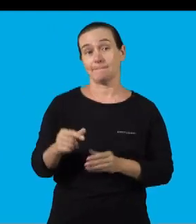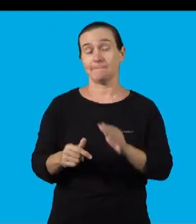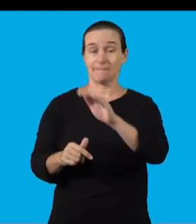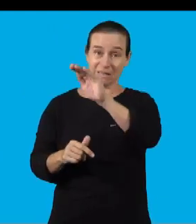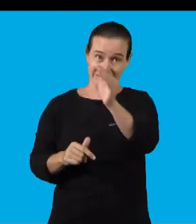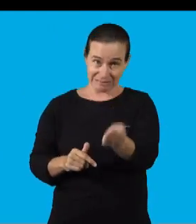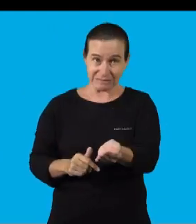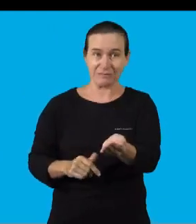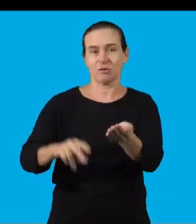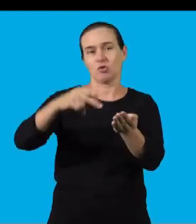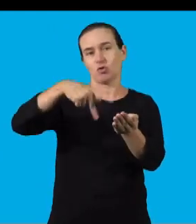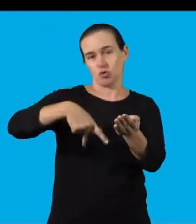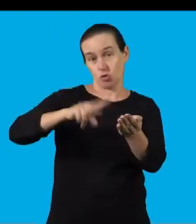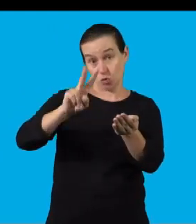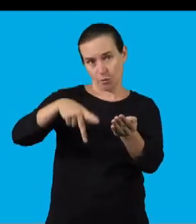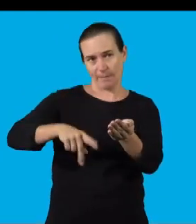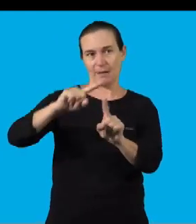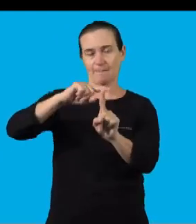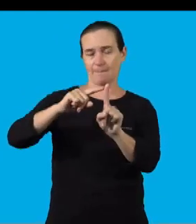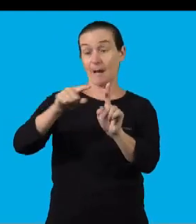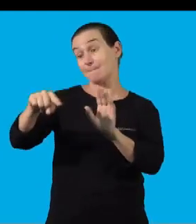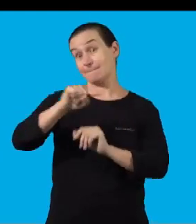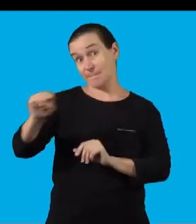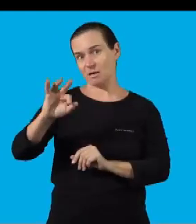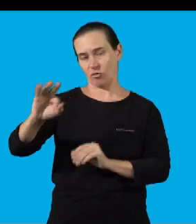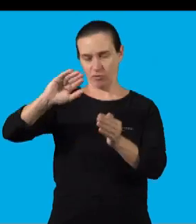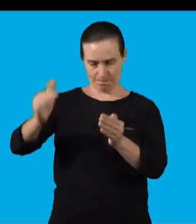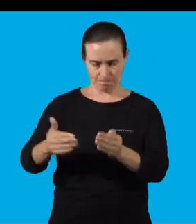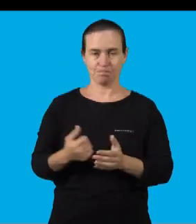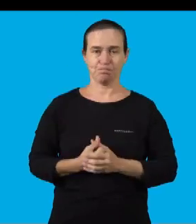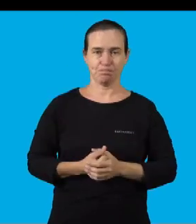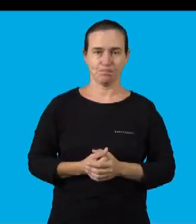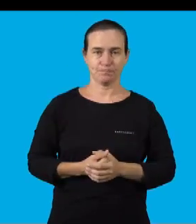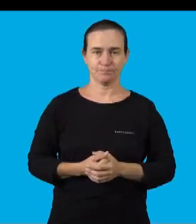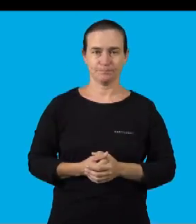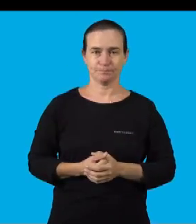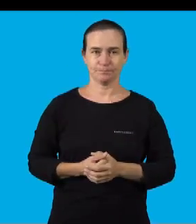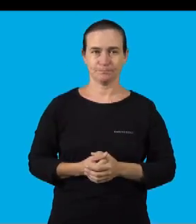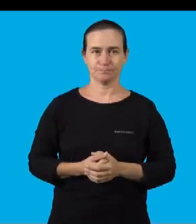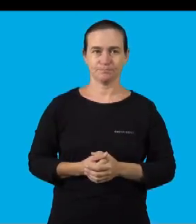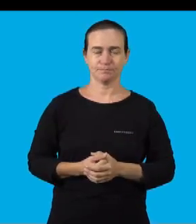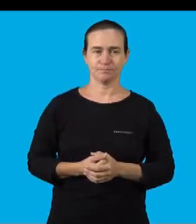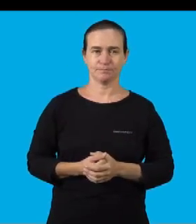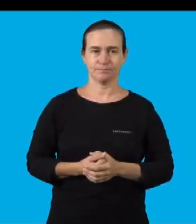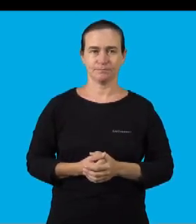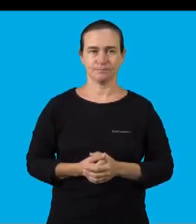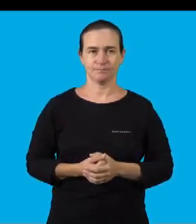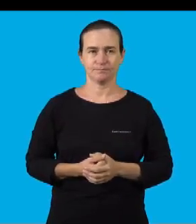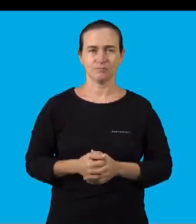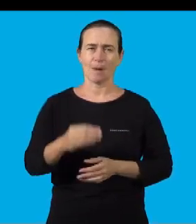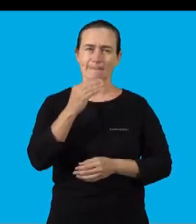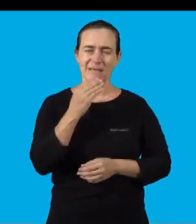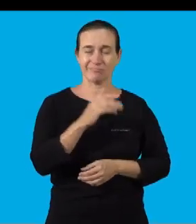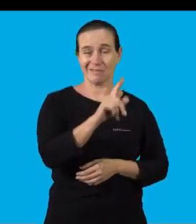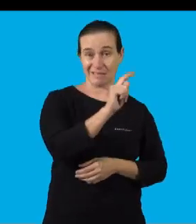and that is going to subtract our 2p minus 3. So all we've done there was to simply just